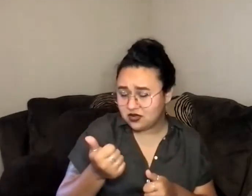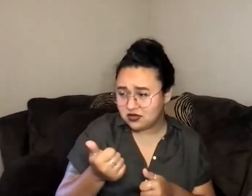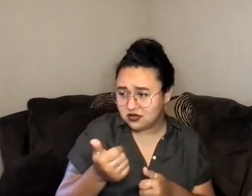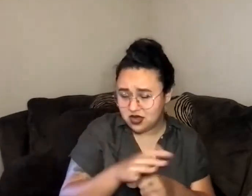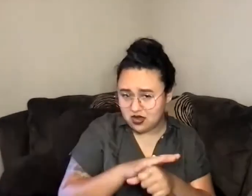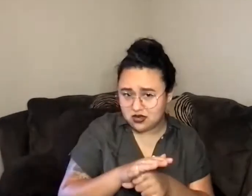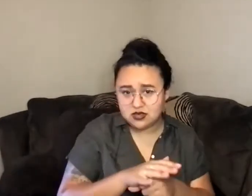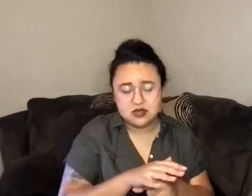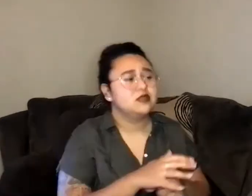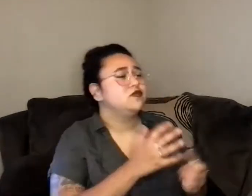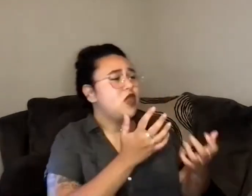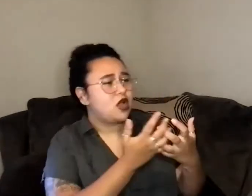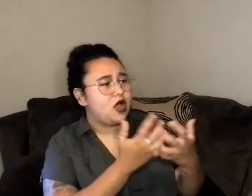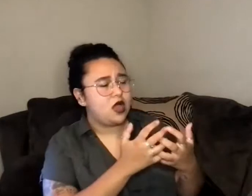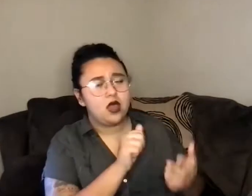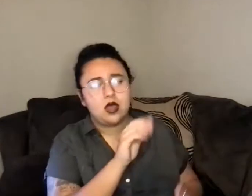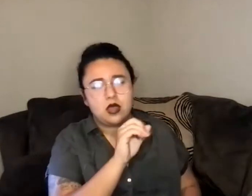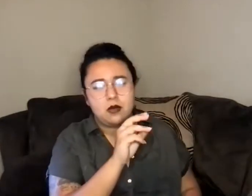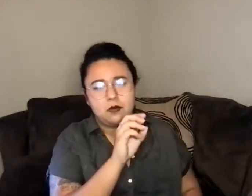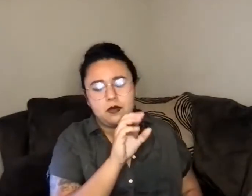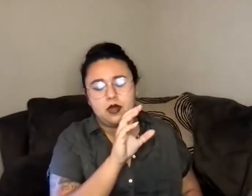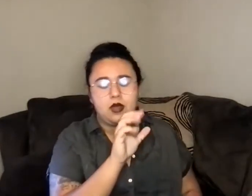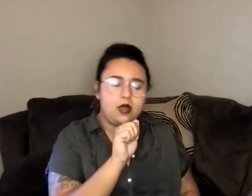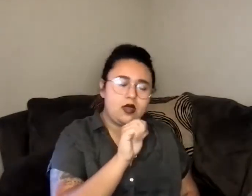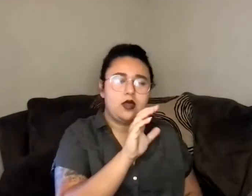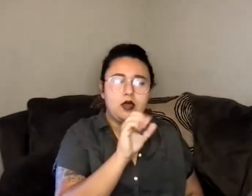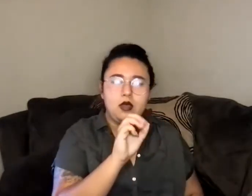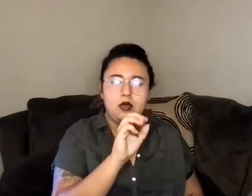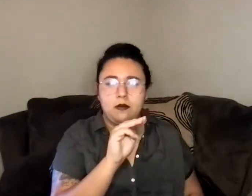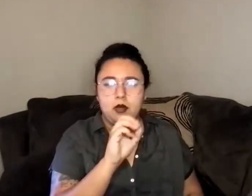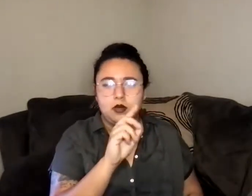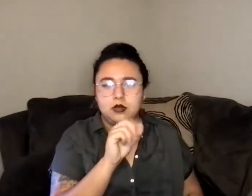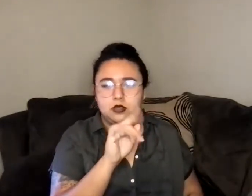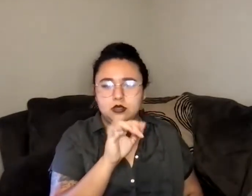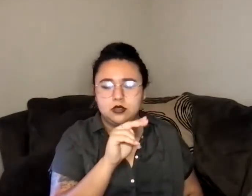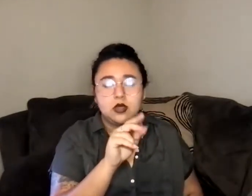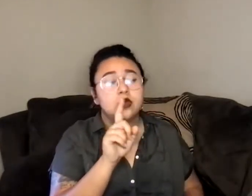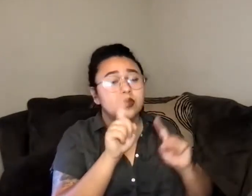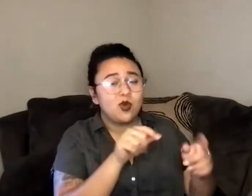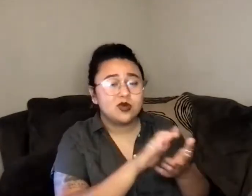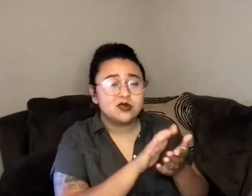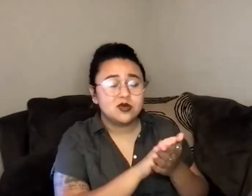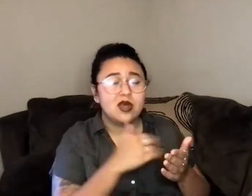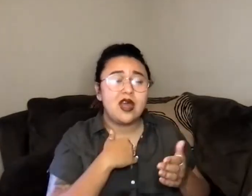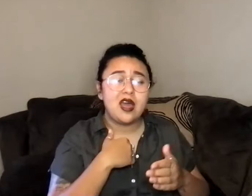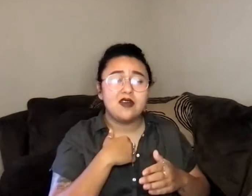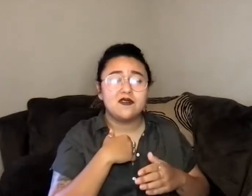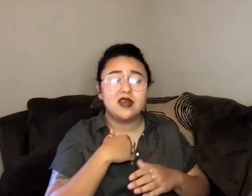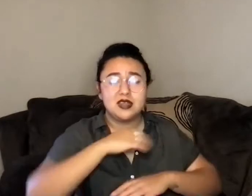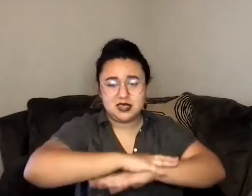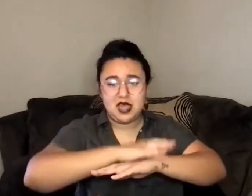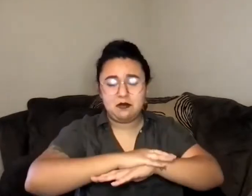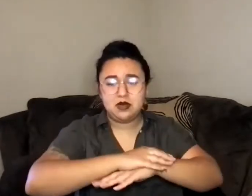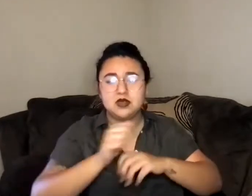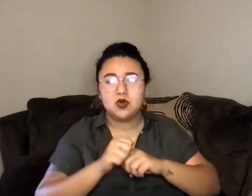Public accommodations. Yeah. You can't go to school because they have desks with attached,